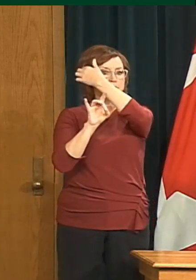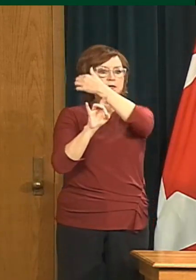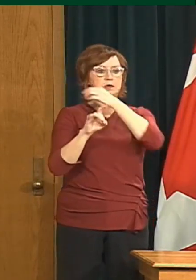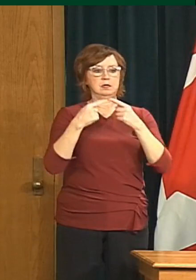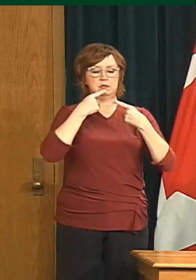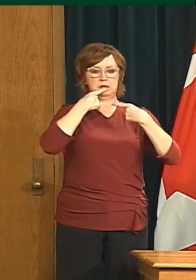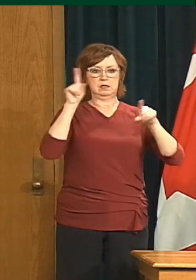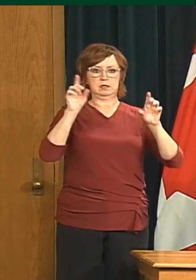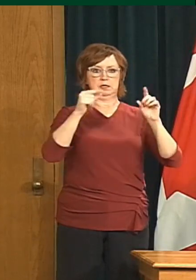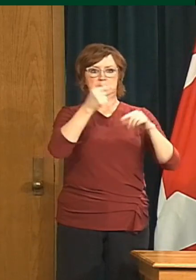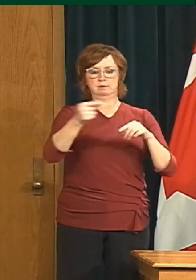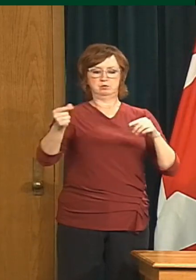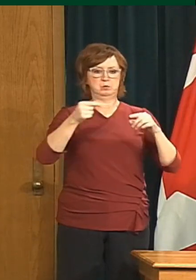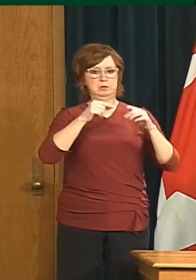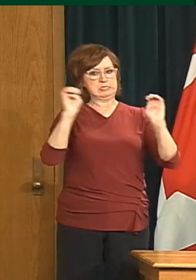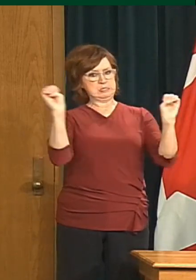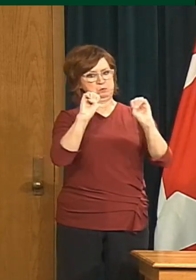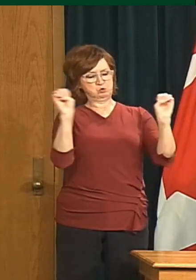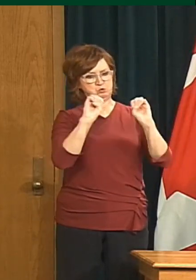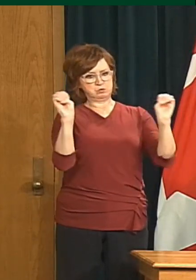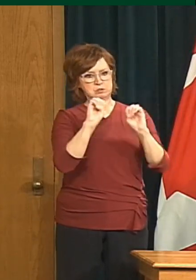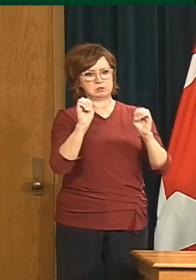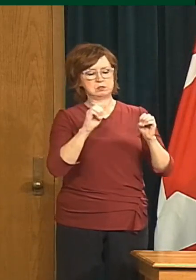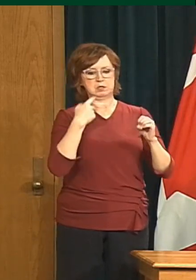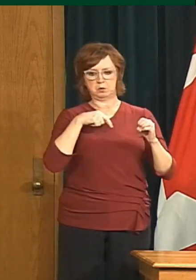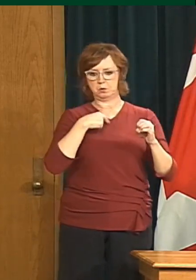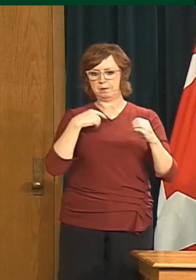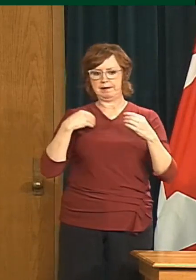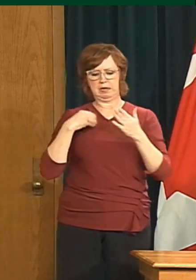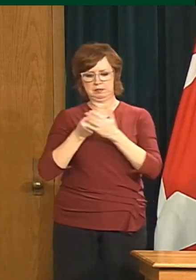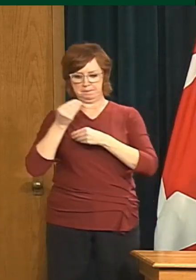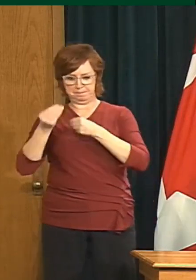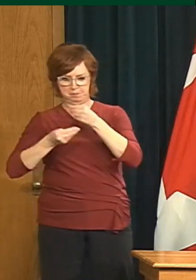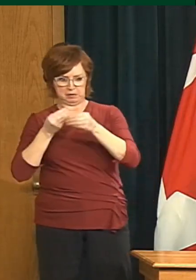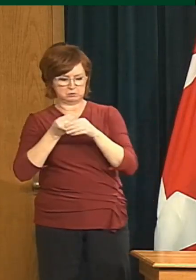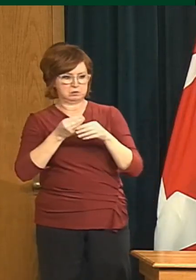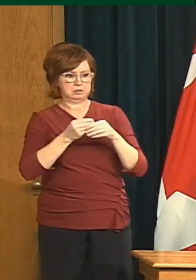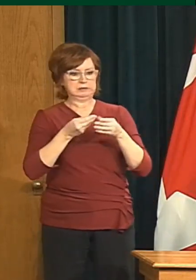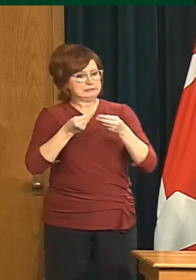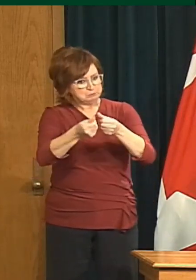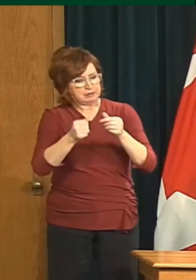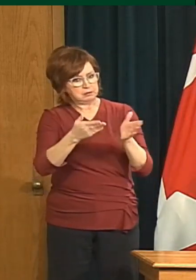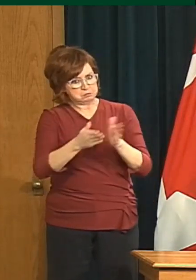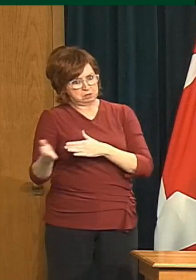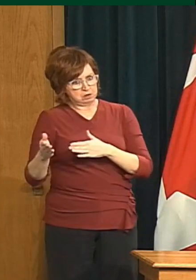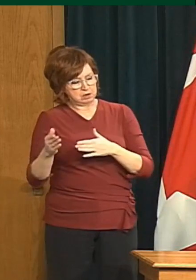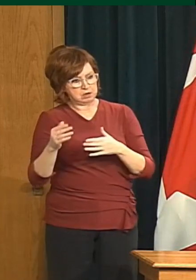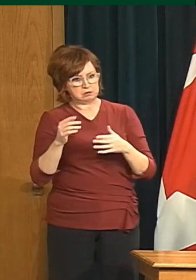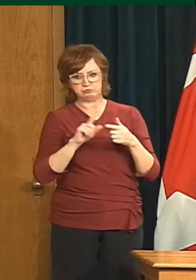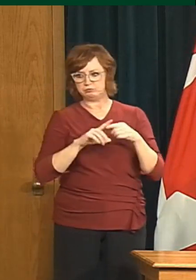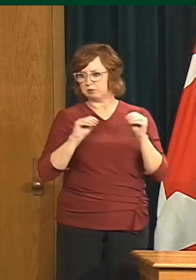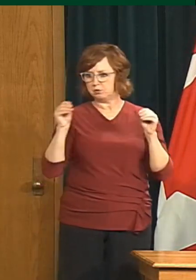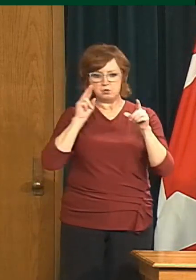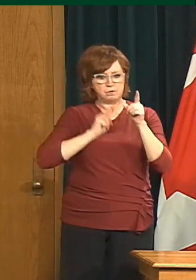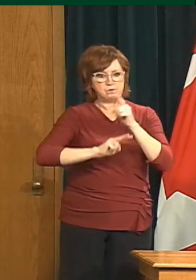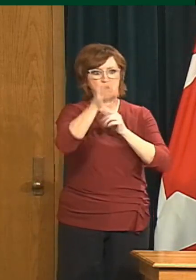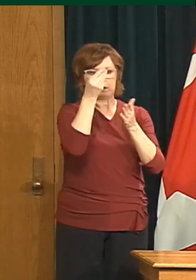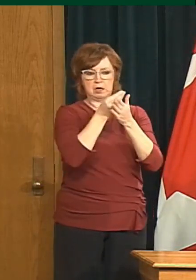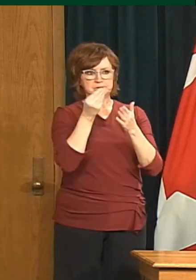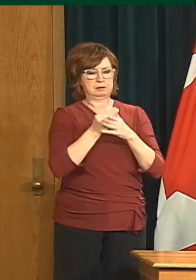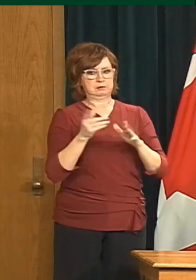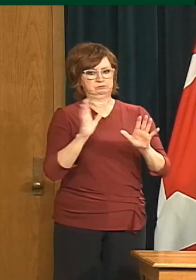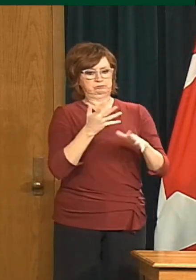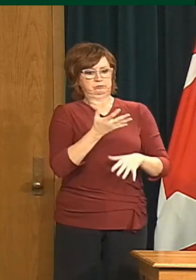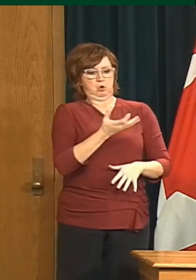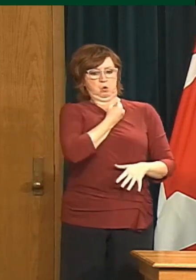the 2020-21 spending estimates without revenue forecasts or a full summary budget. Forecasting revenue